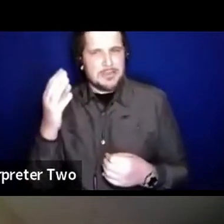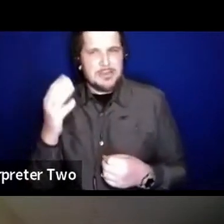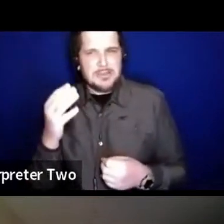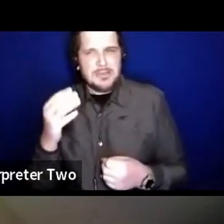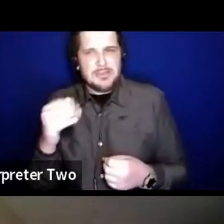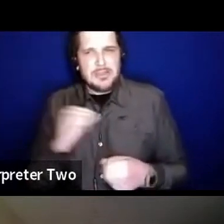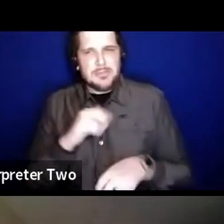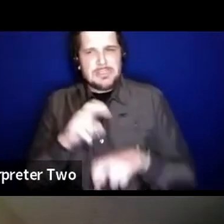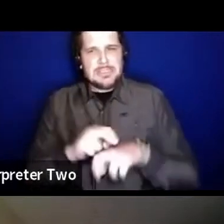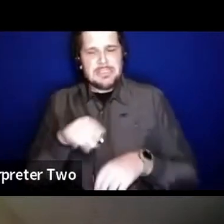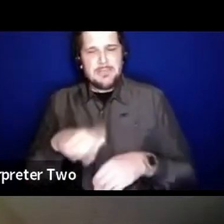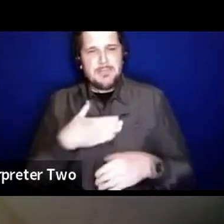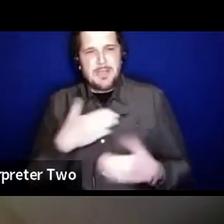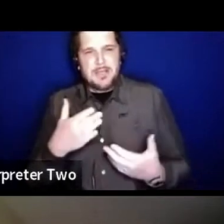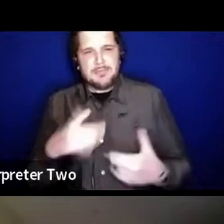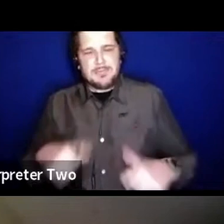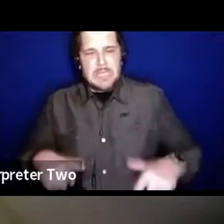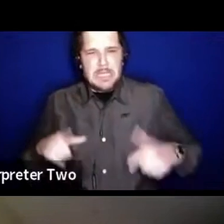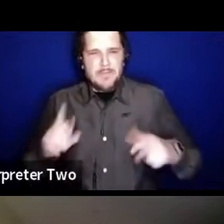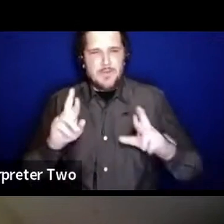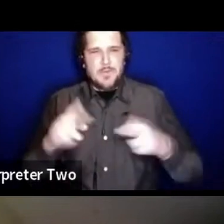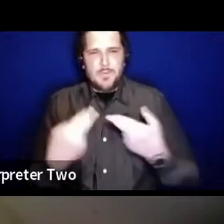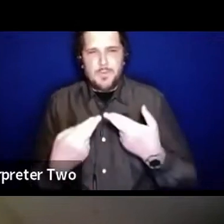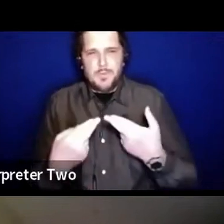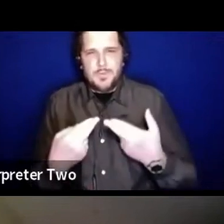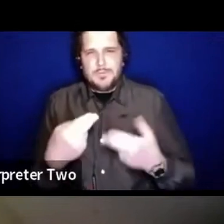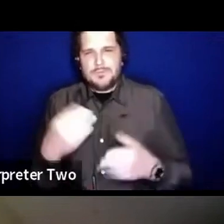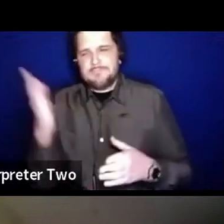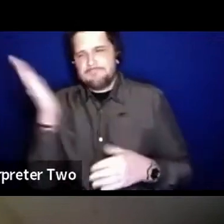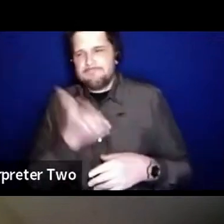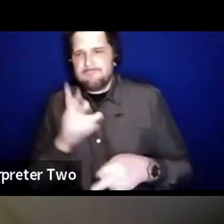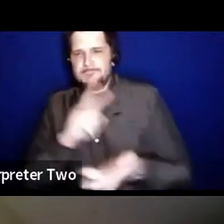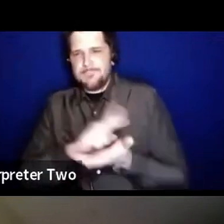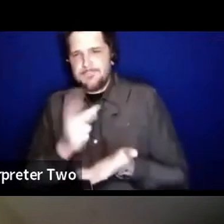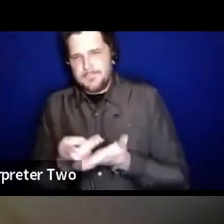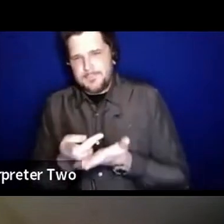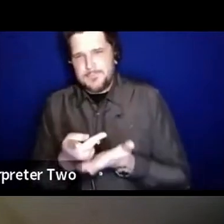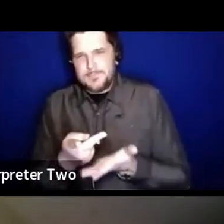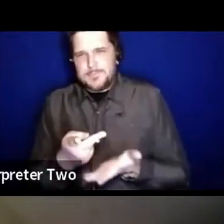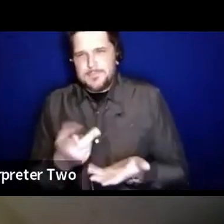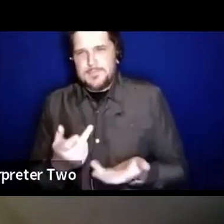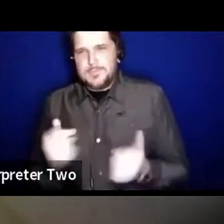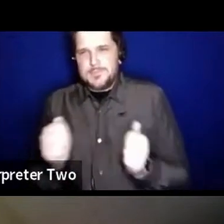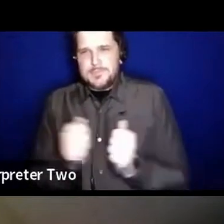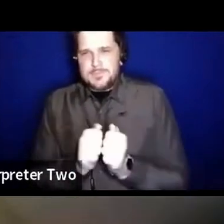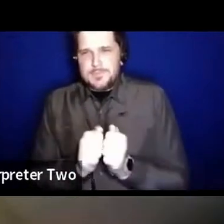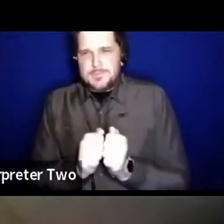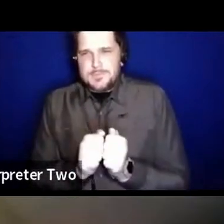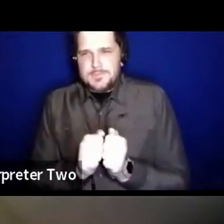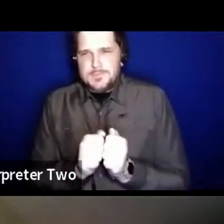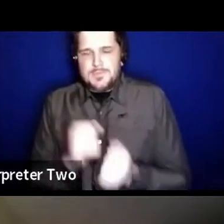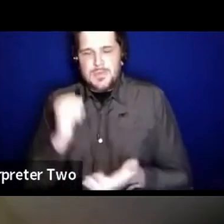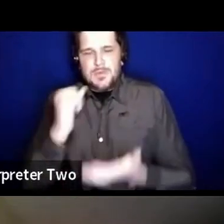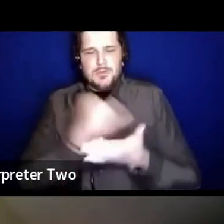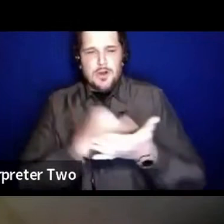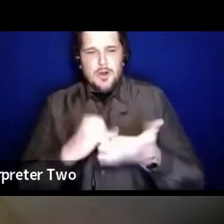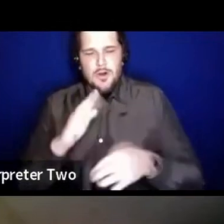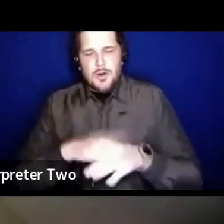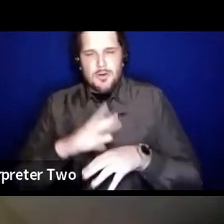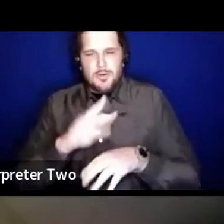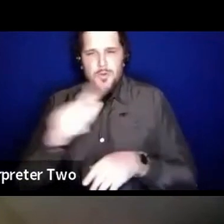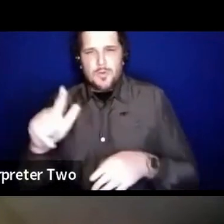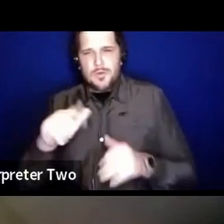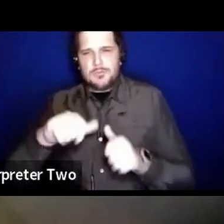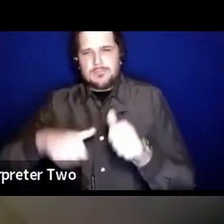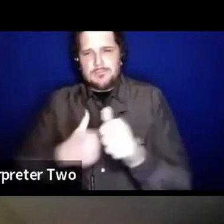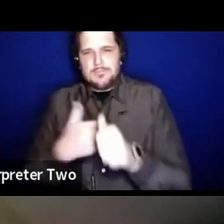I'm sitting in my kind of living room slash kitchen with some art on the wall behind me,